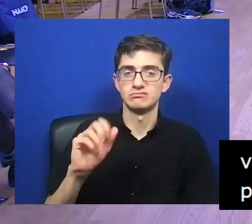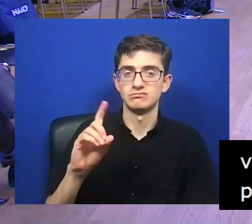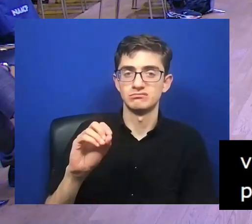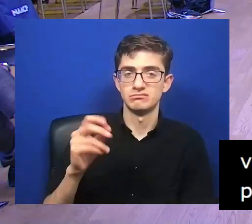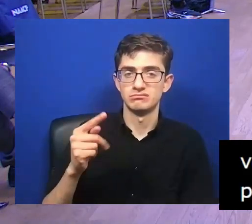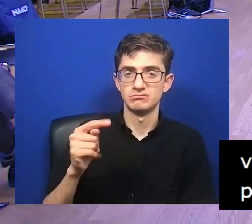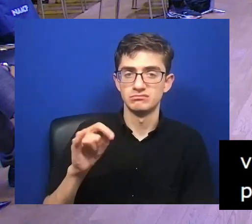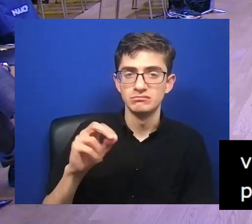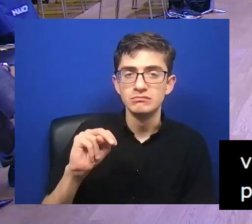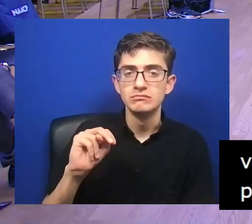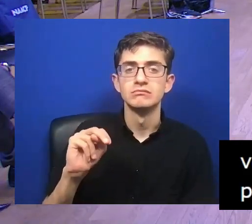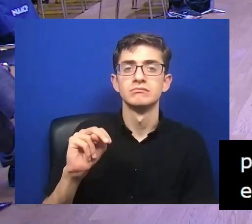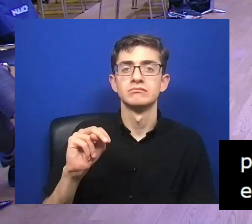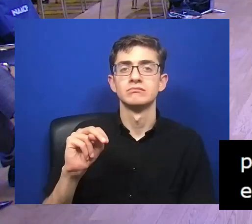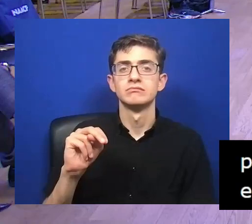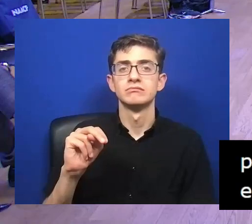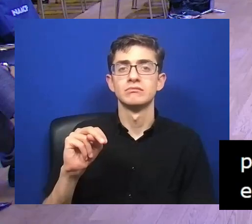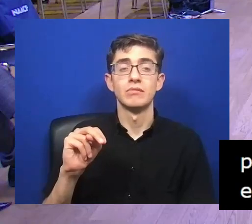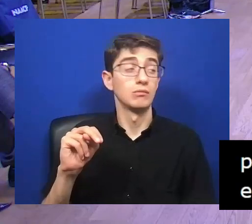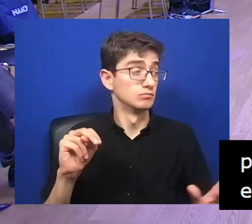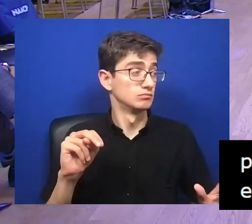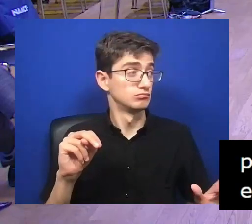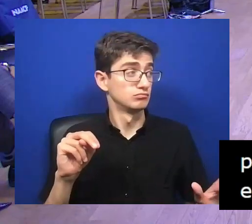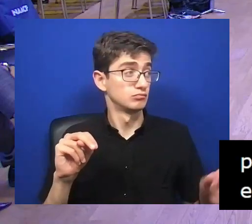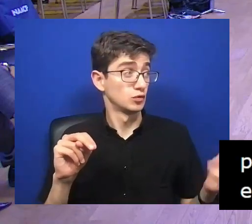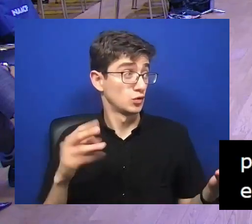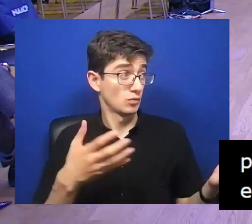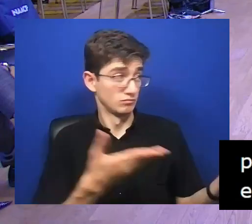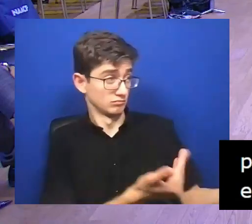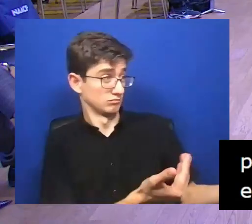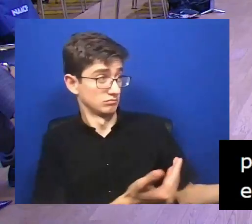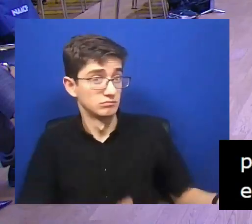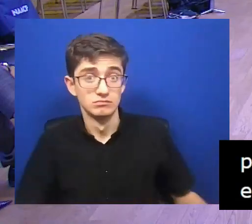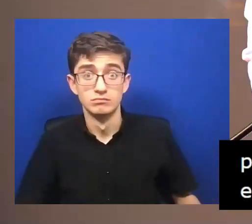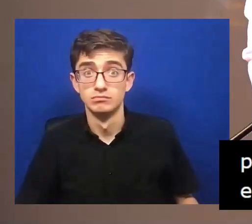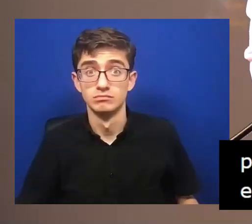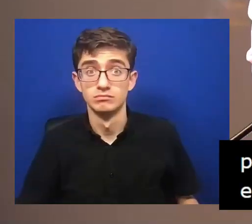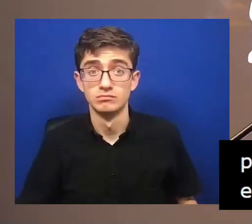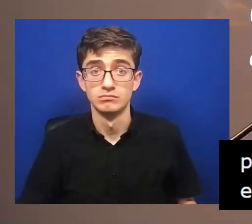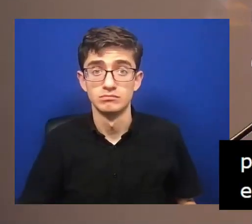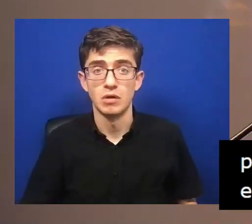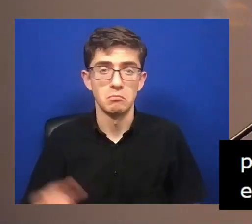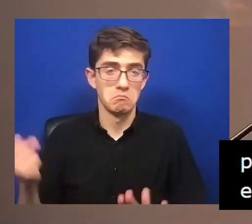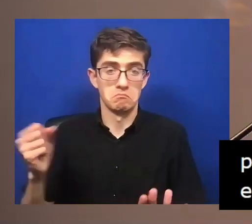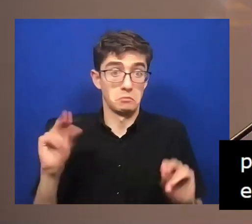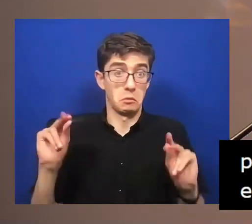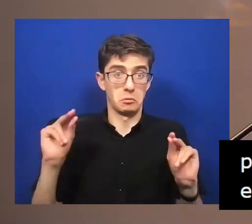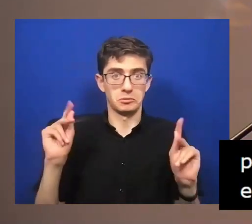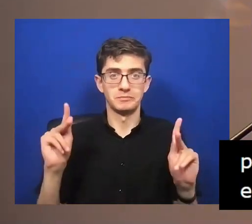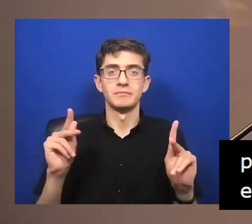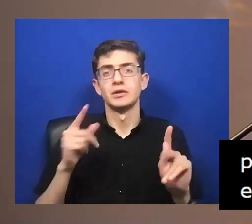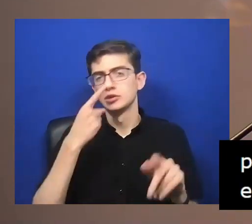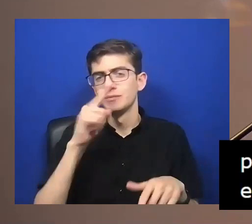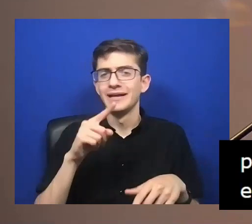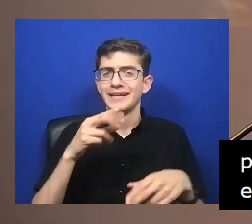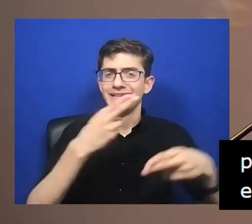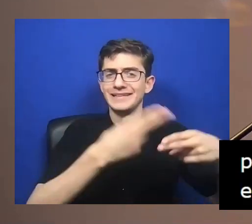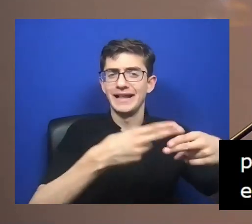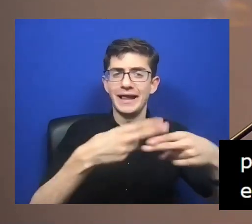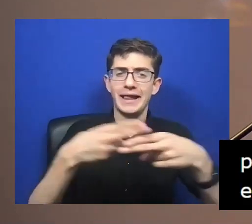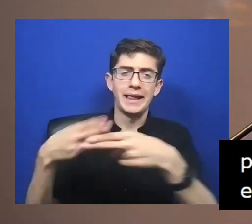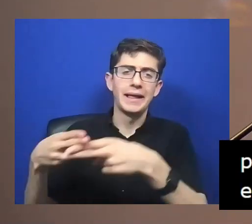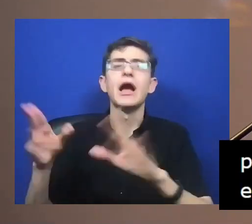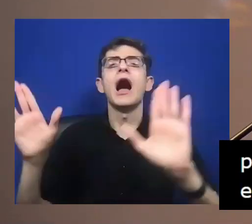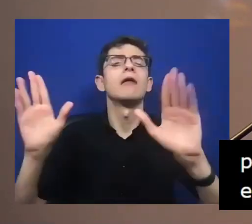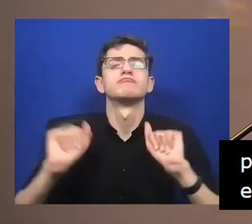Oh, you want to do this part now? Go for it. But can I at least say their names? You know